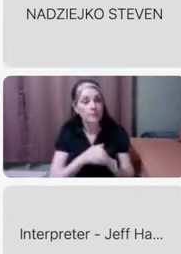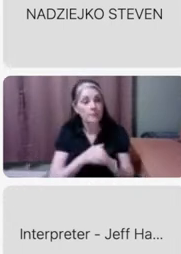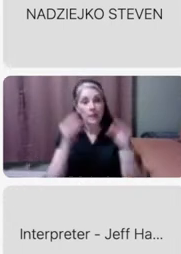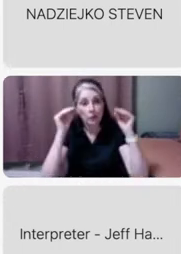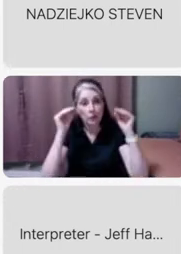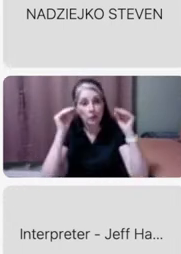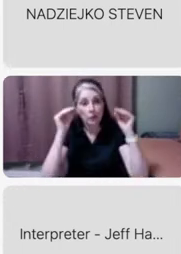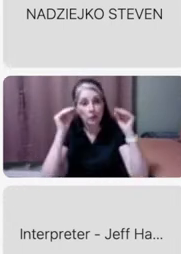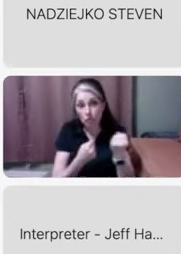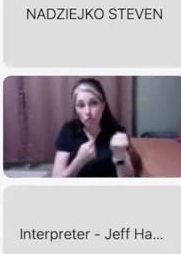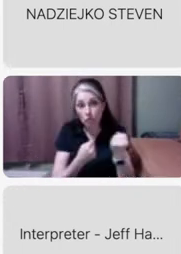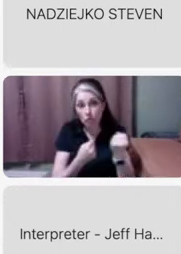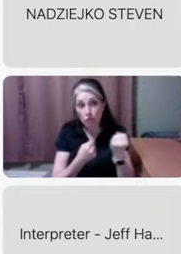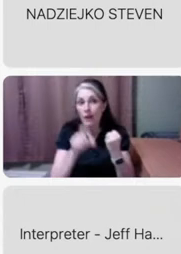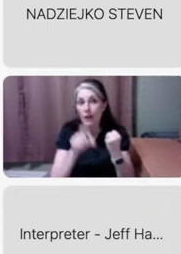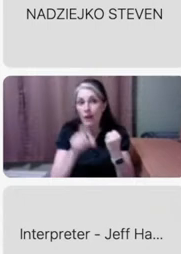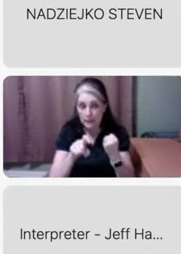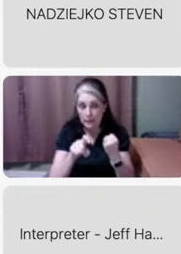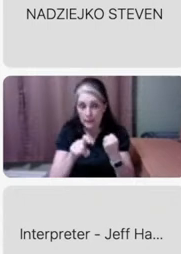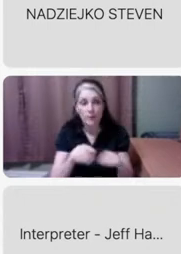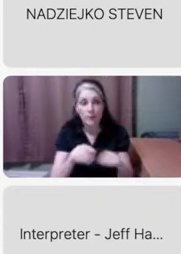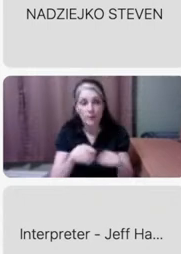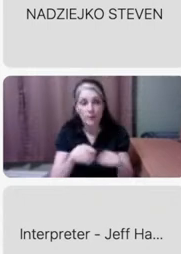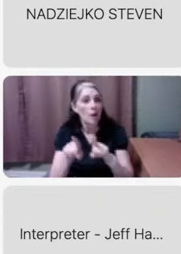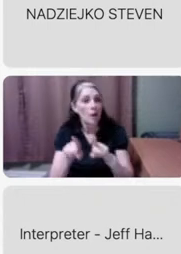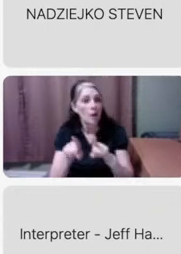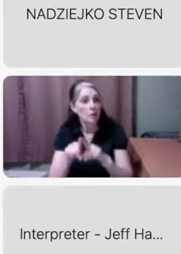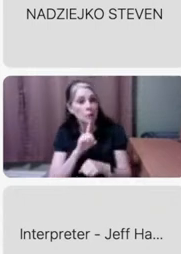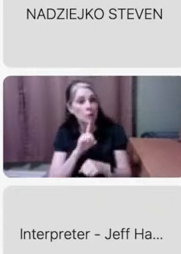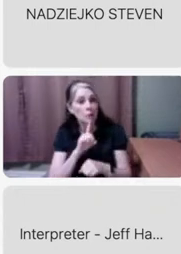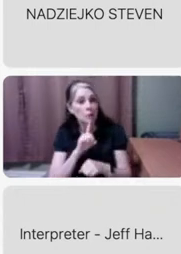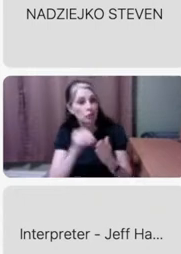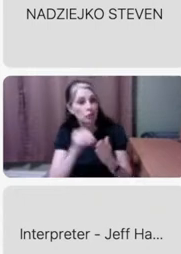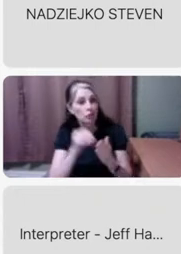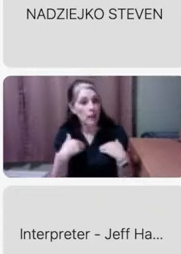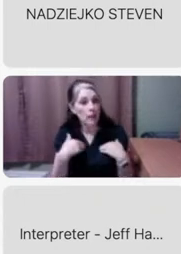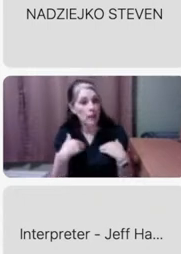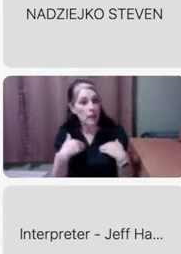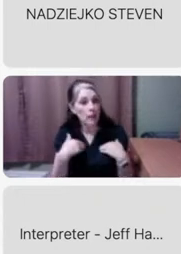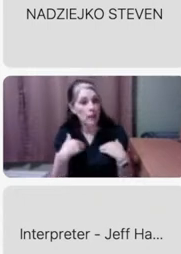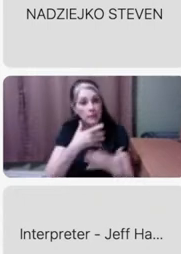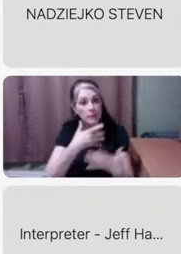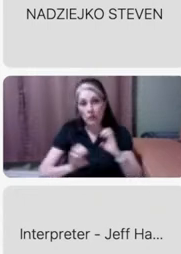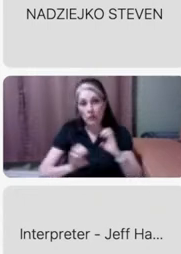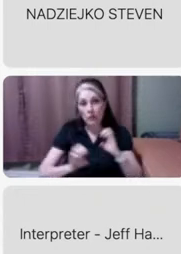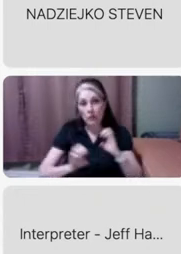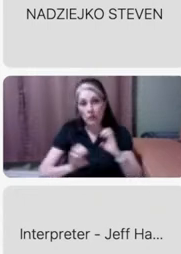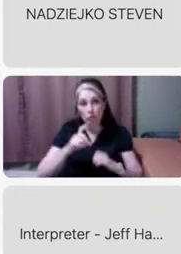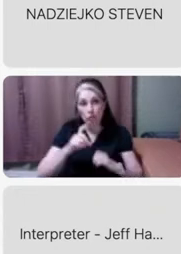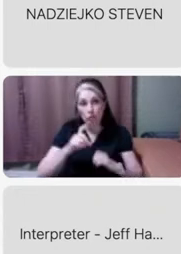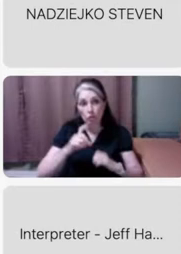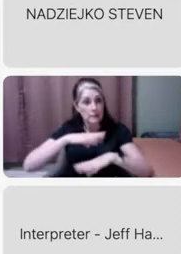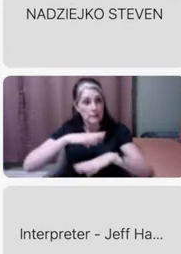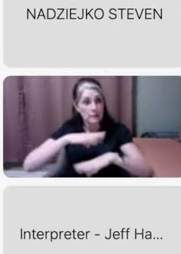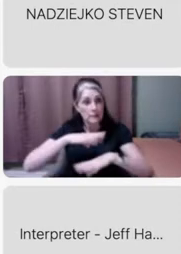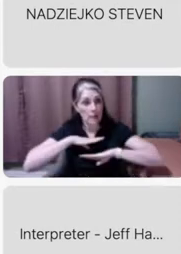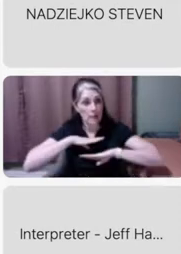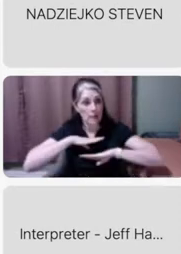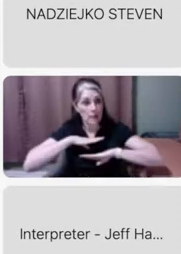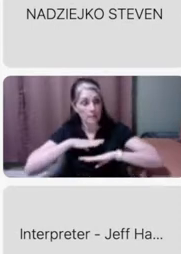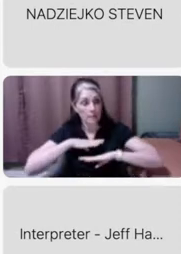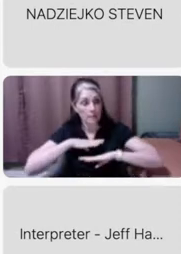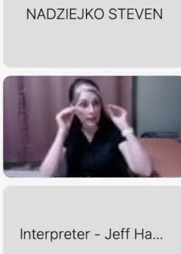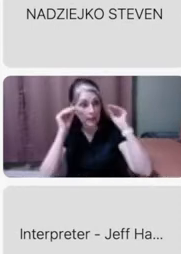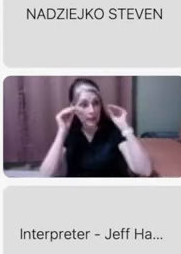need she also ensures her students have their social emotional needs met and teaches students to advocate for